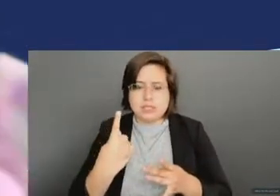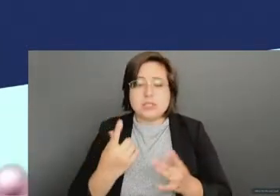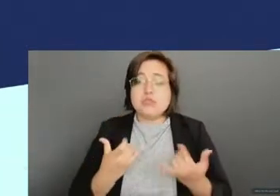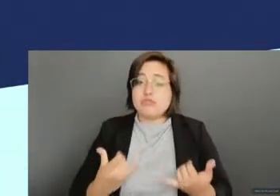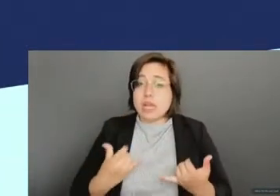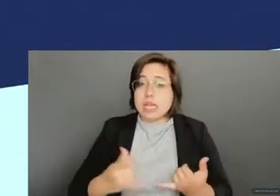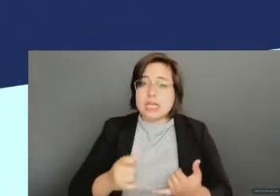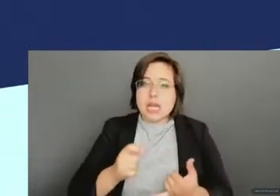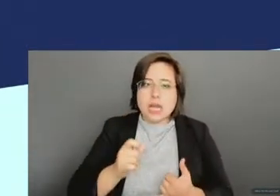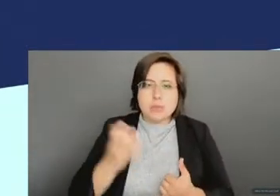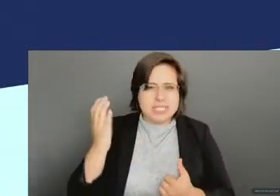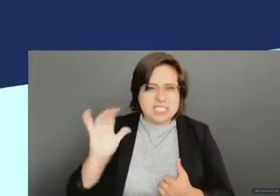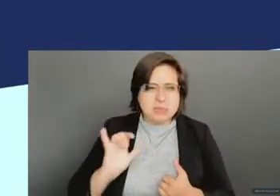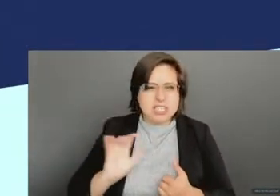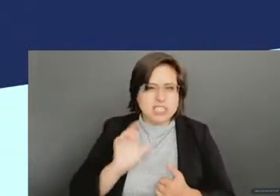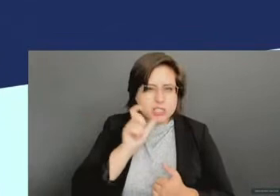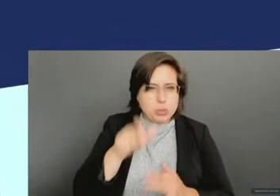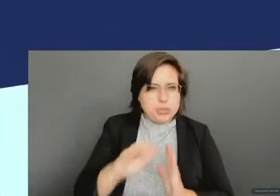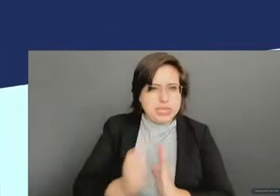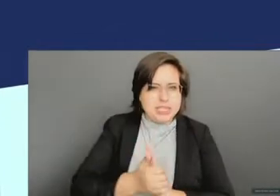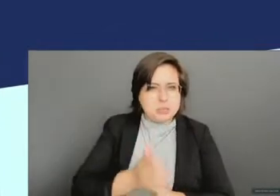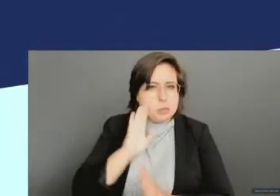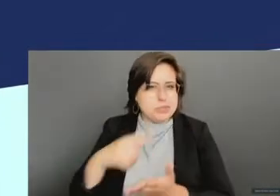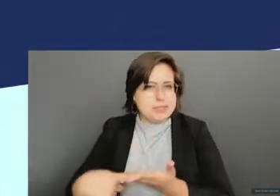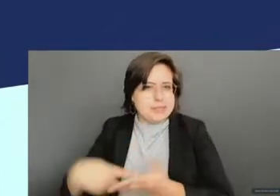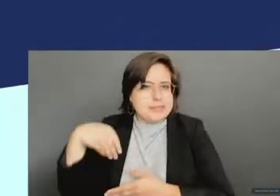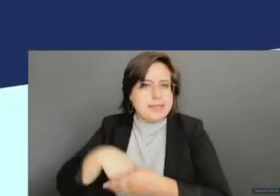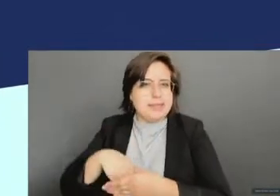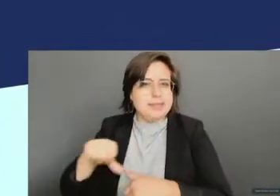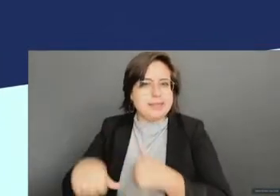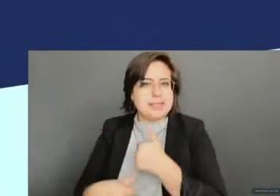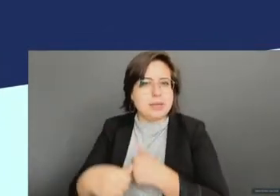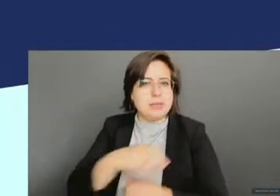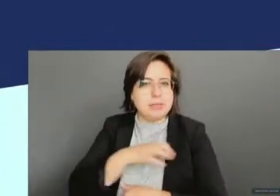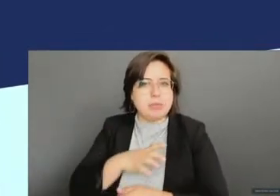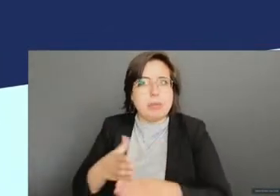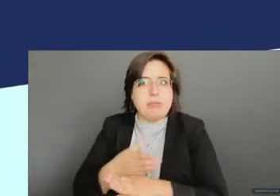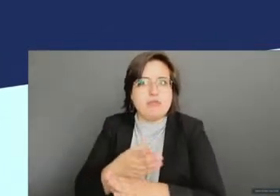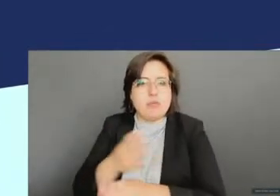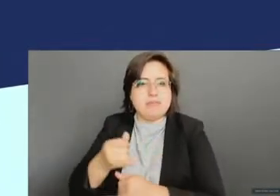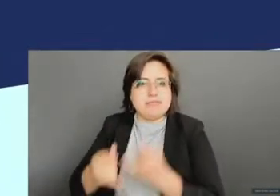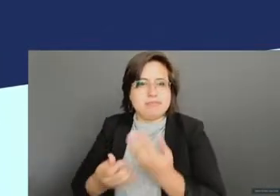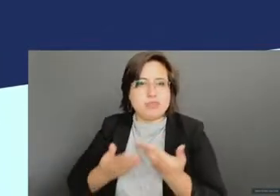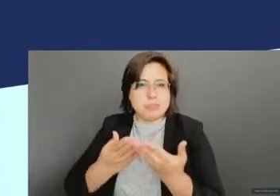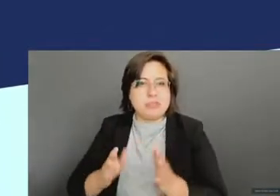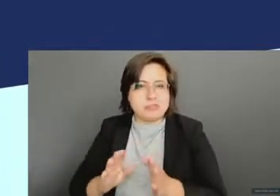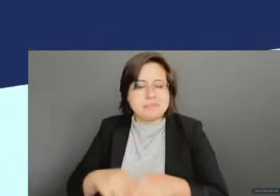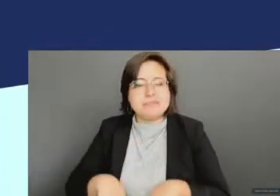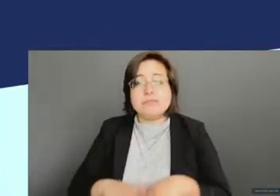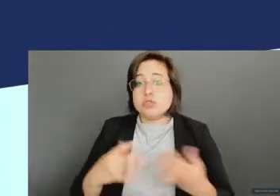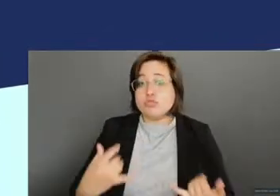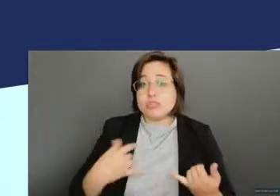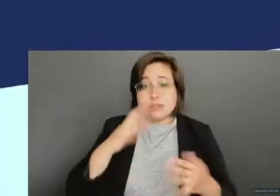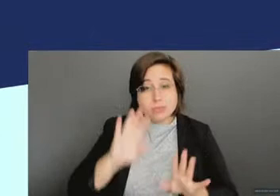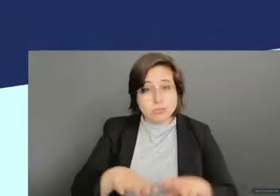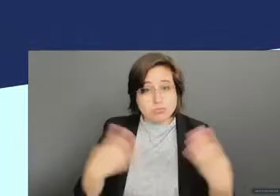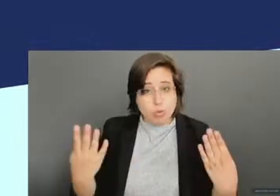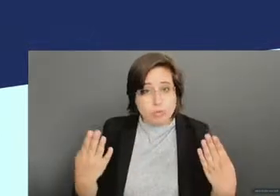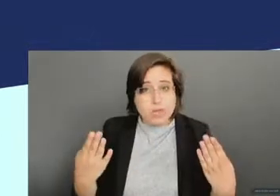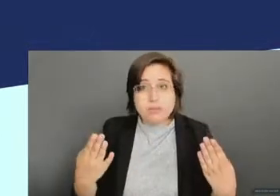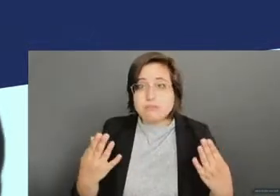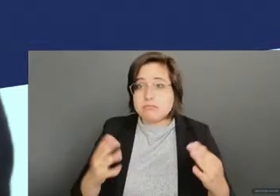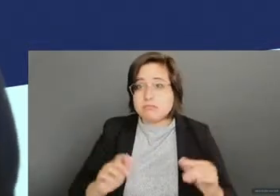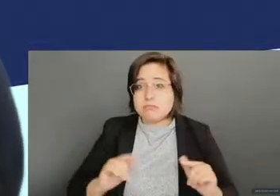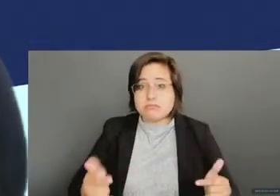as it sounds like that will be resolved within the subcommittee before the final recommendation. So I would like to just at this moment open the floor for